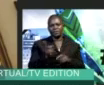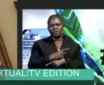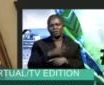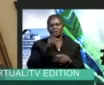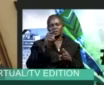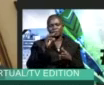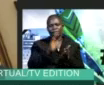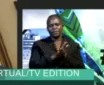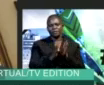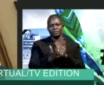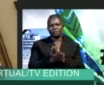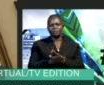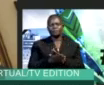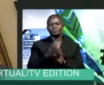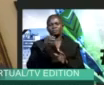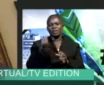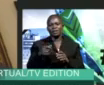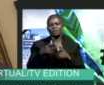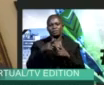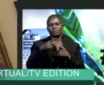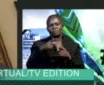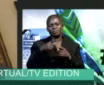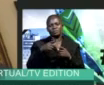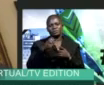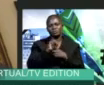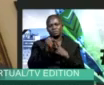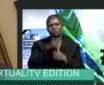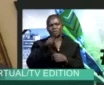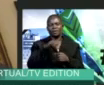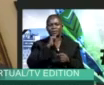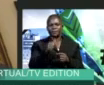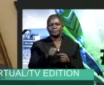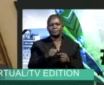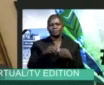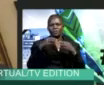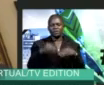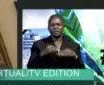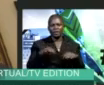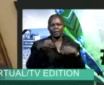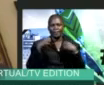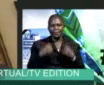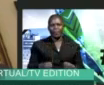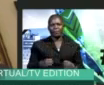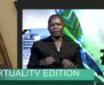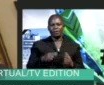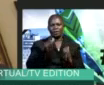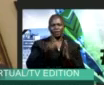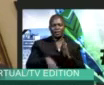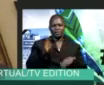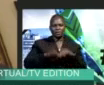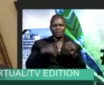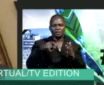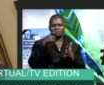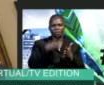a chicken and an egg situation. You cannot sell power less than the